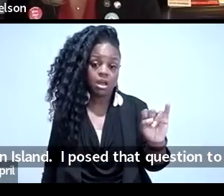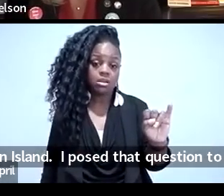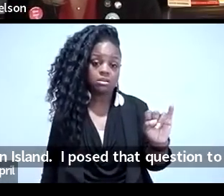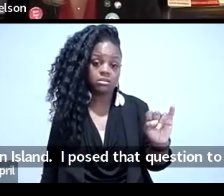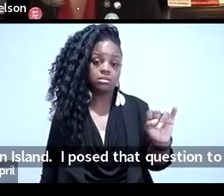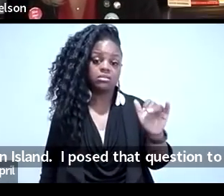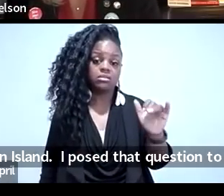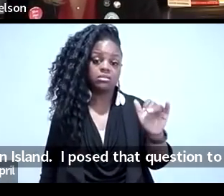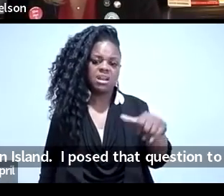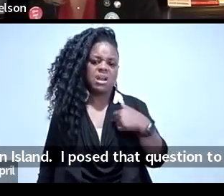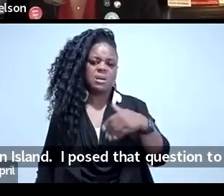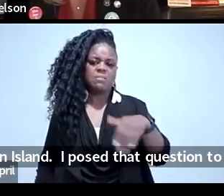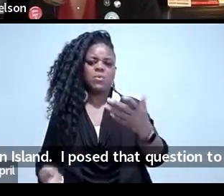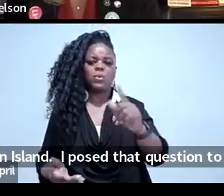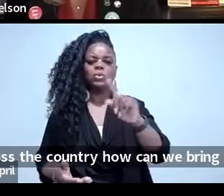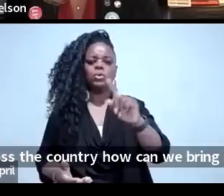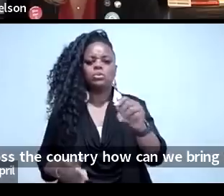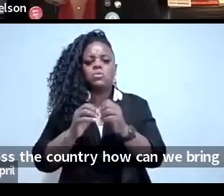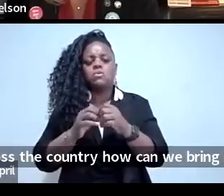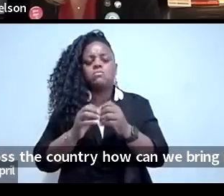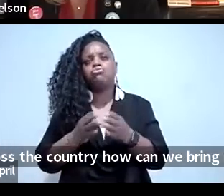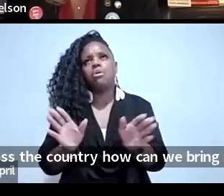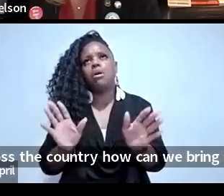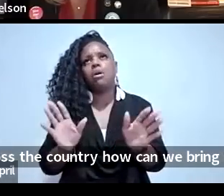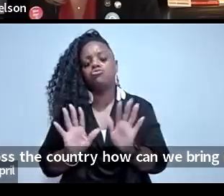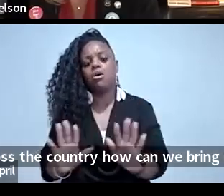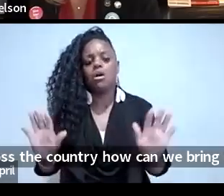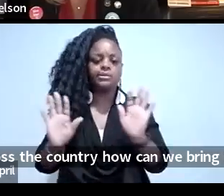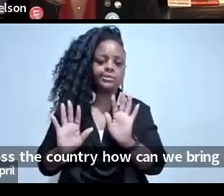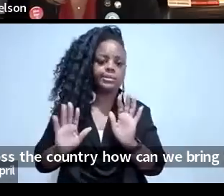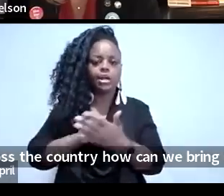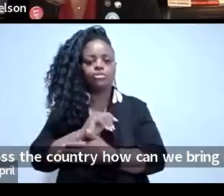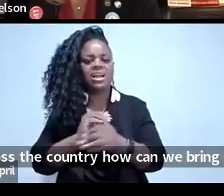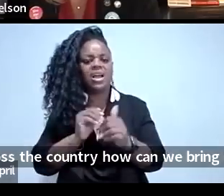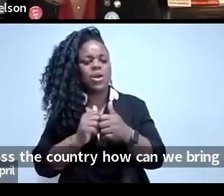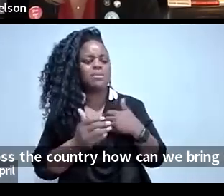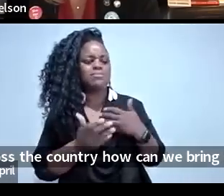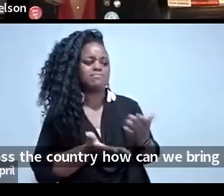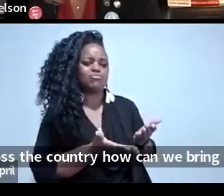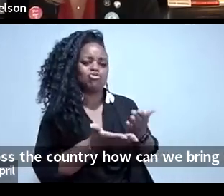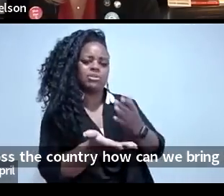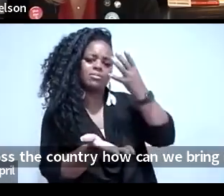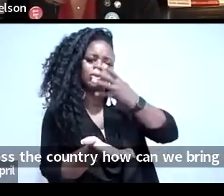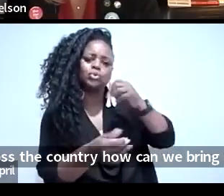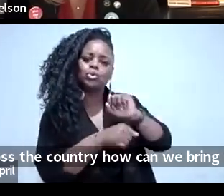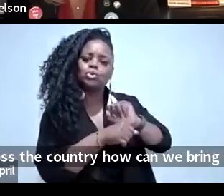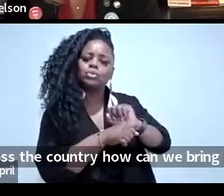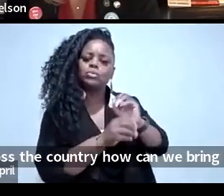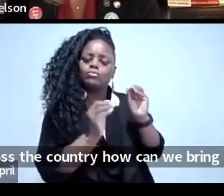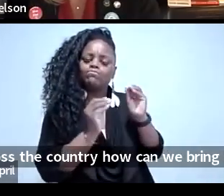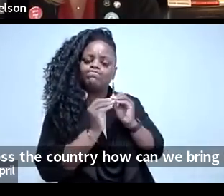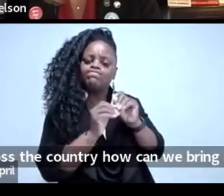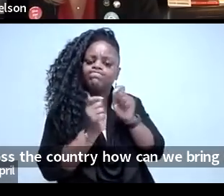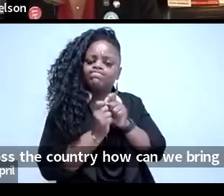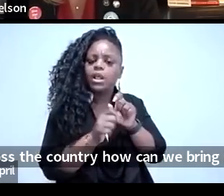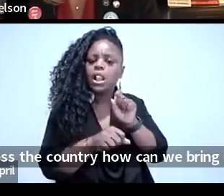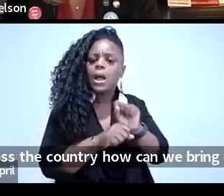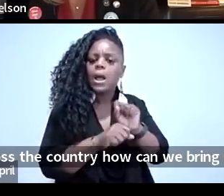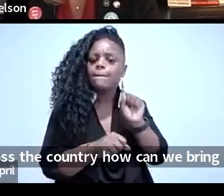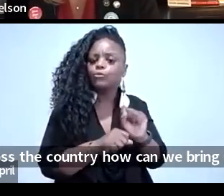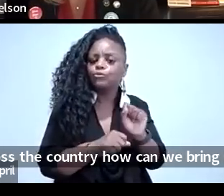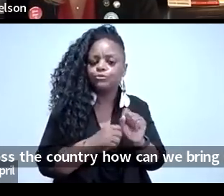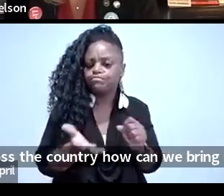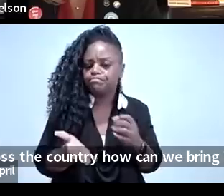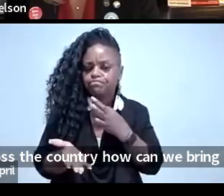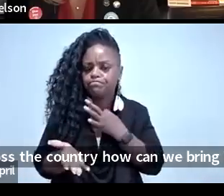this resurgence of labor? Well, it's funny, you know, some immigrants workers come from countries that are